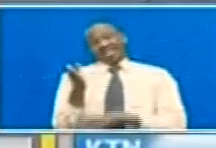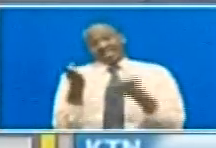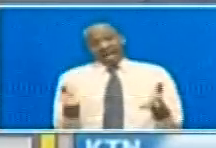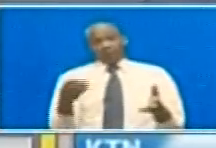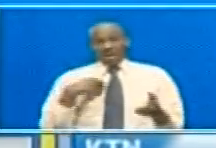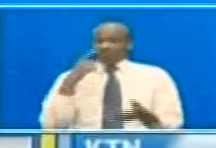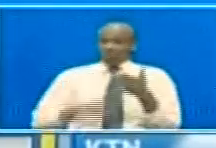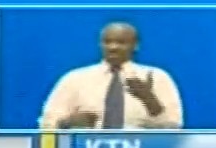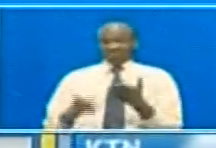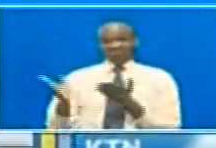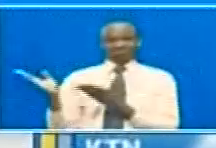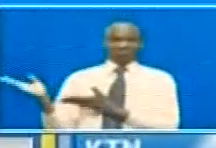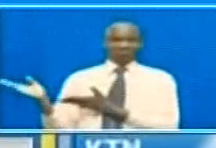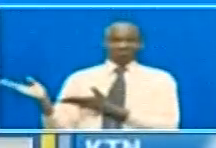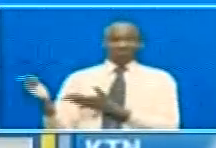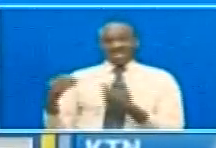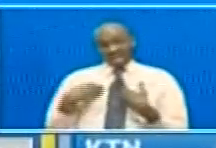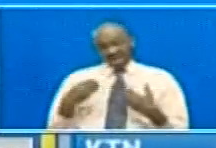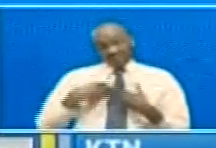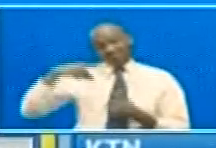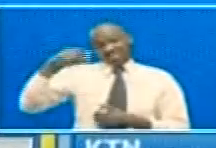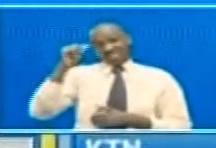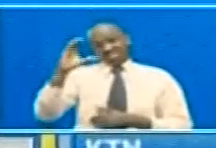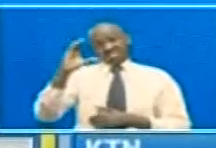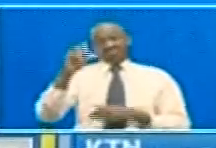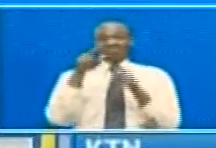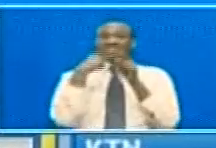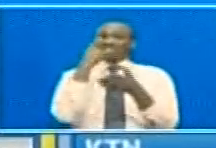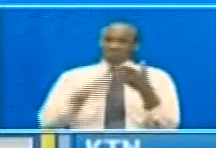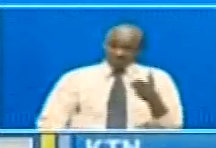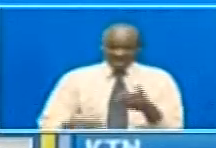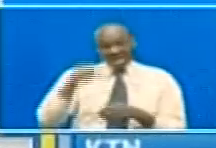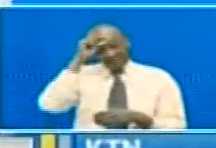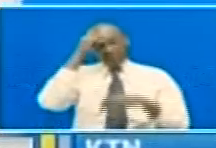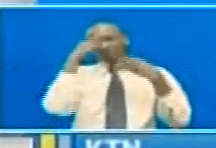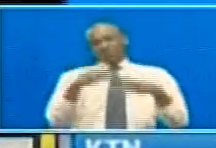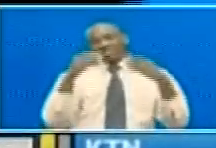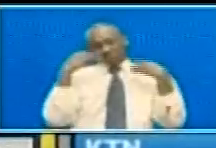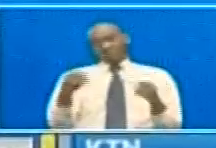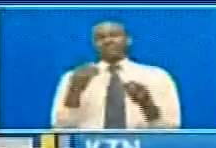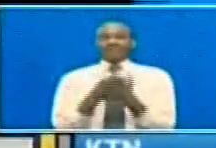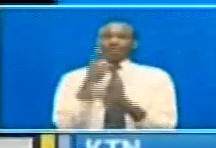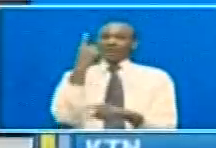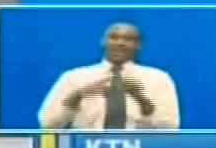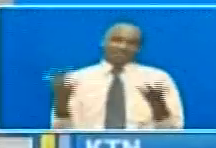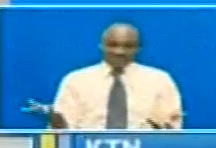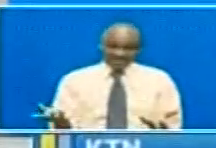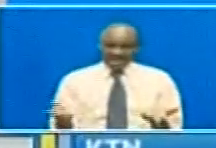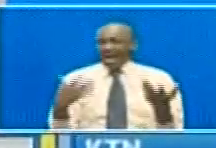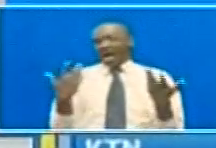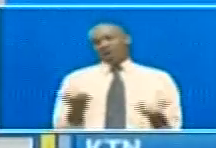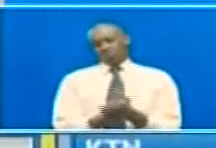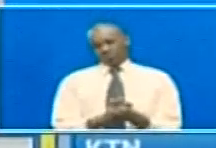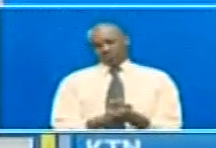have this. A report from the Parliamentary Accounts Committee detailing government wastage over the last 1 year. How is that for